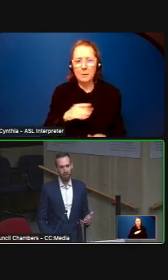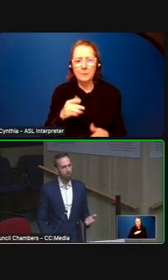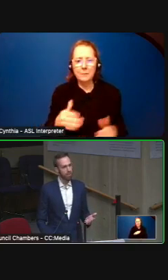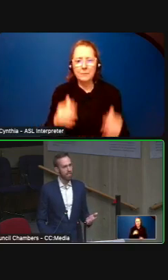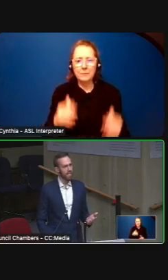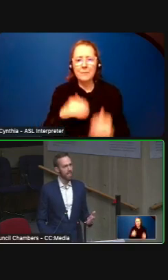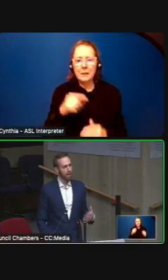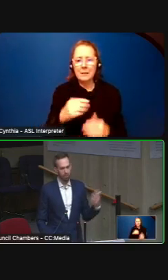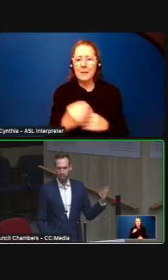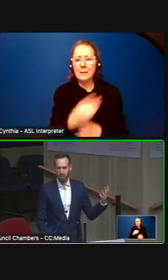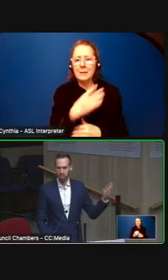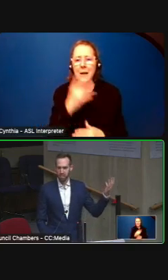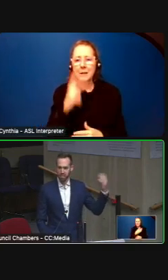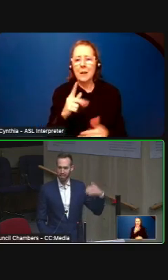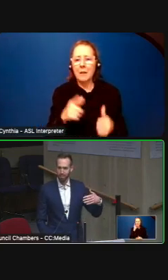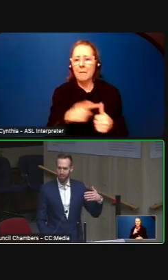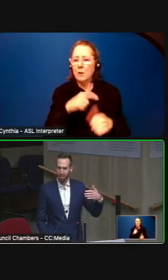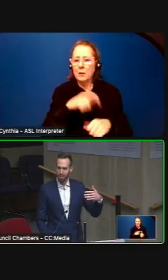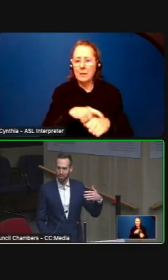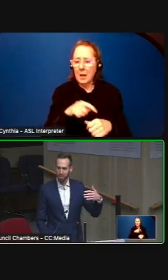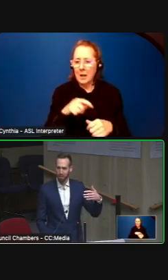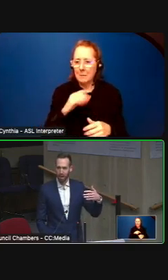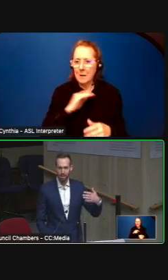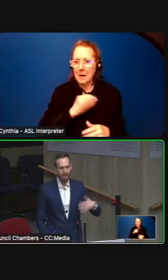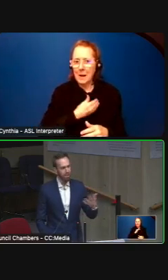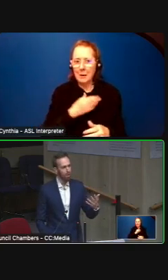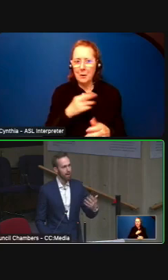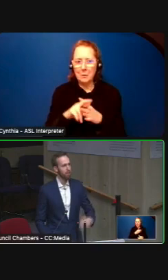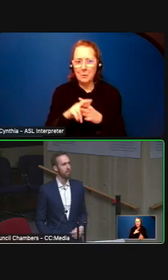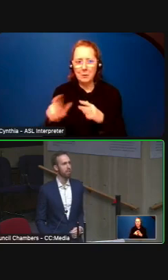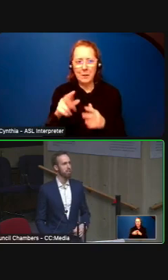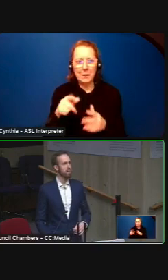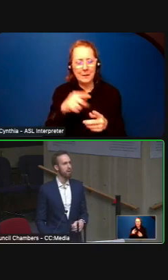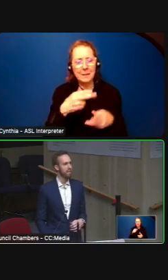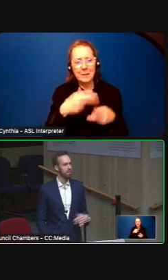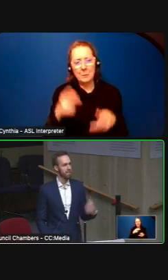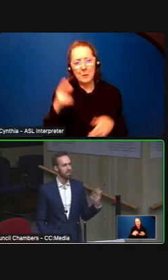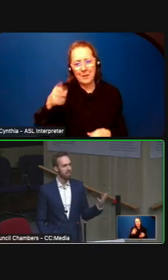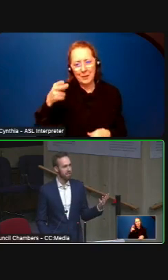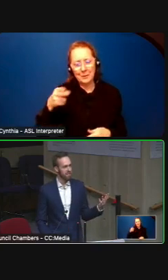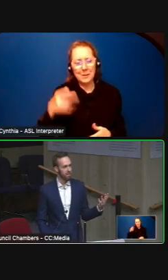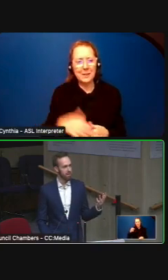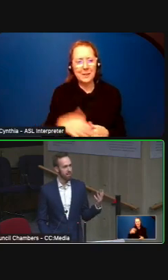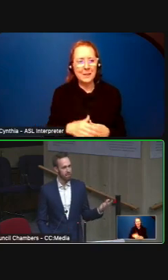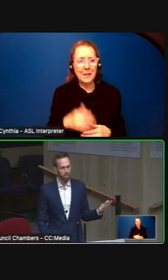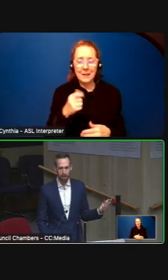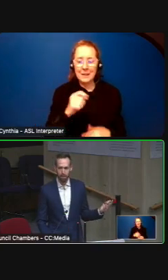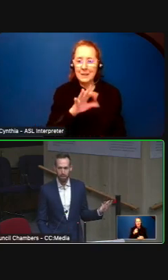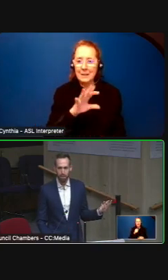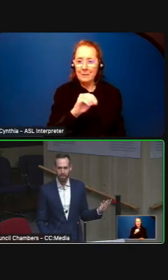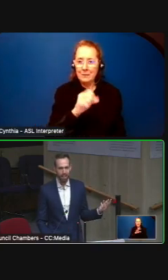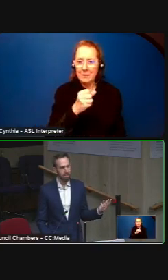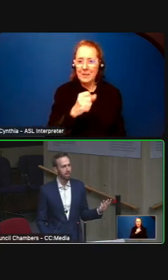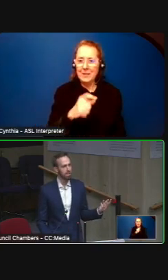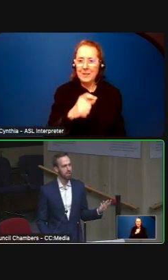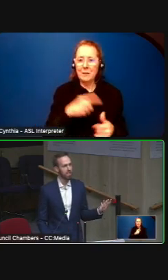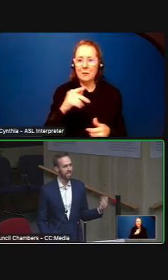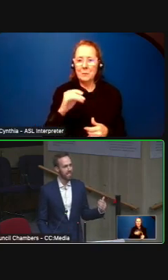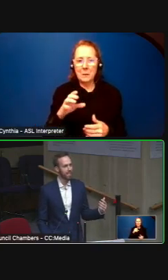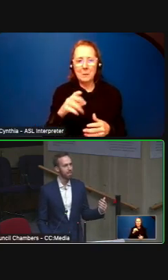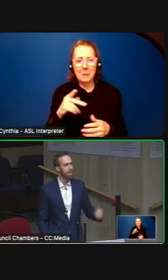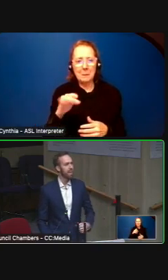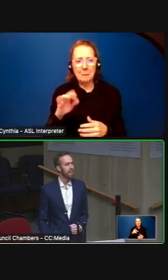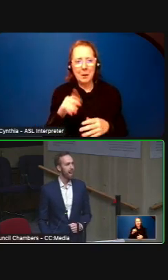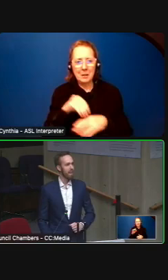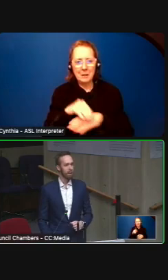at our retreat, and I thought it was really interesting just to get a brief history of SPRAB, and I thought you all might enjoy just to know that. And it was in the 50s that there was the first Public Park Advisory Commission in